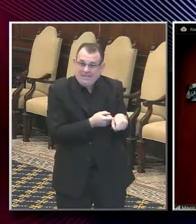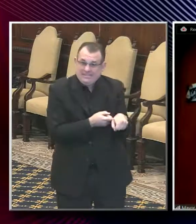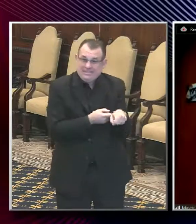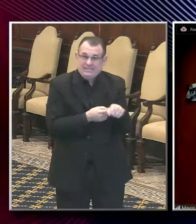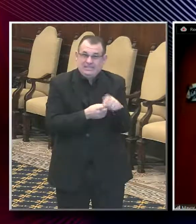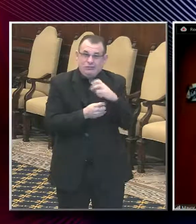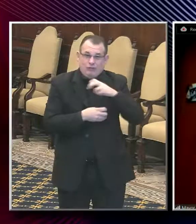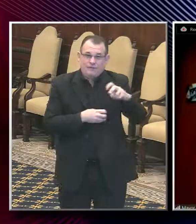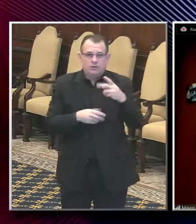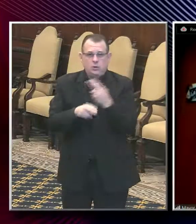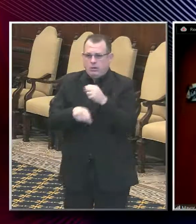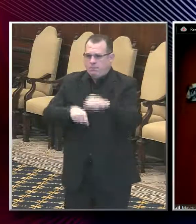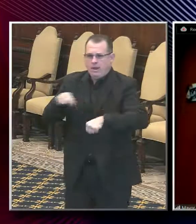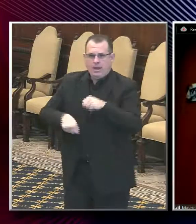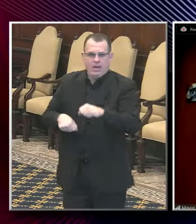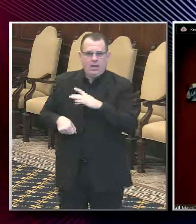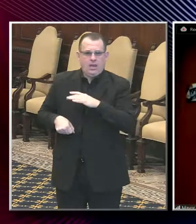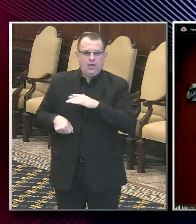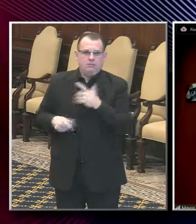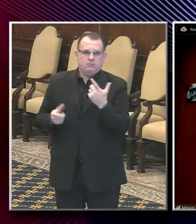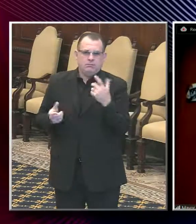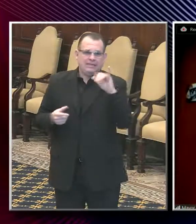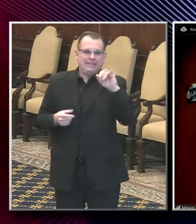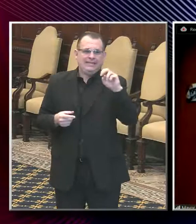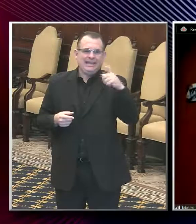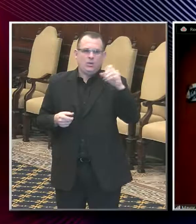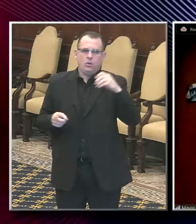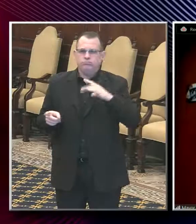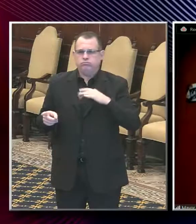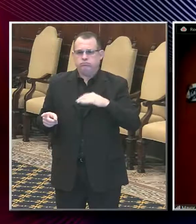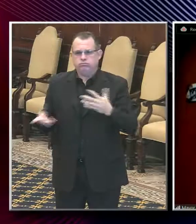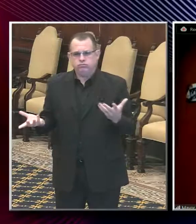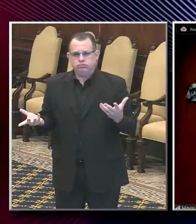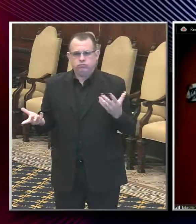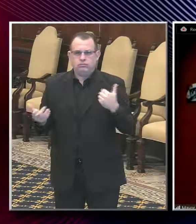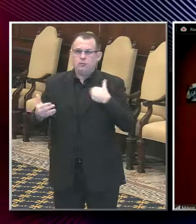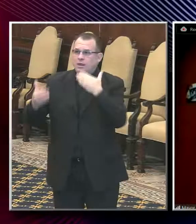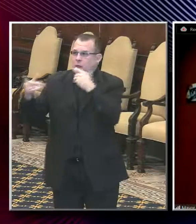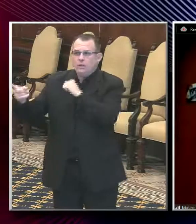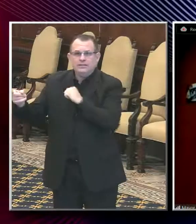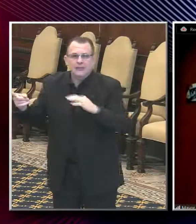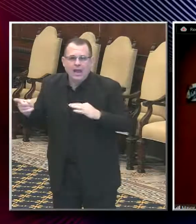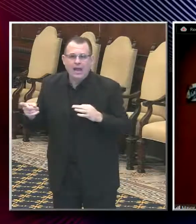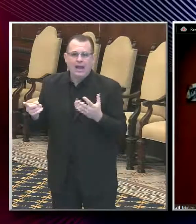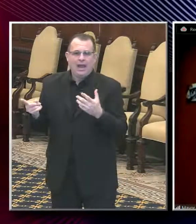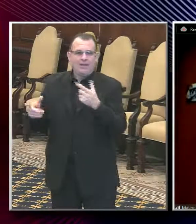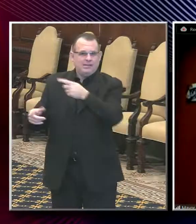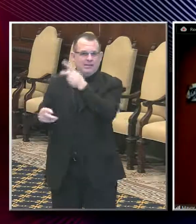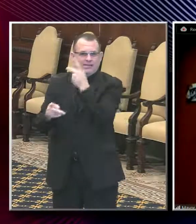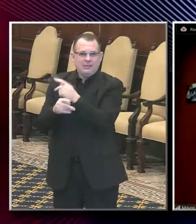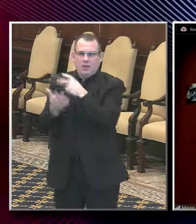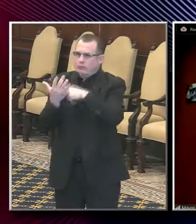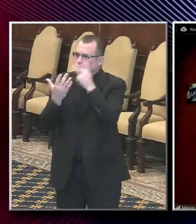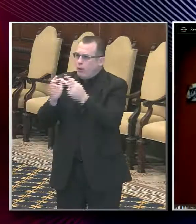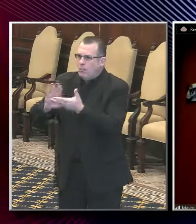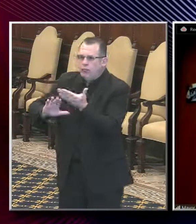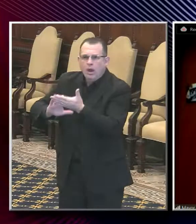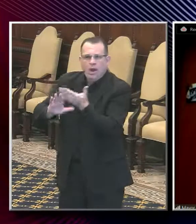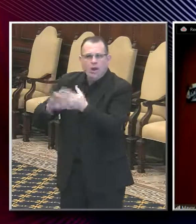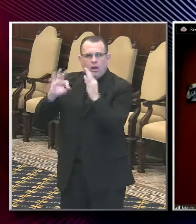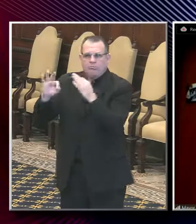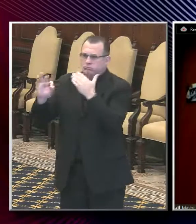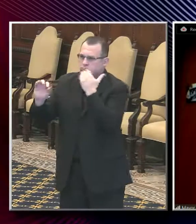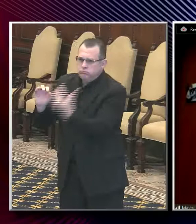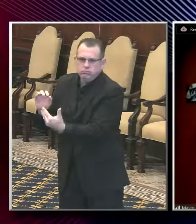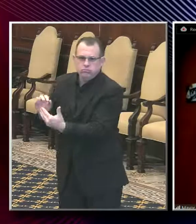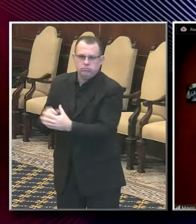We thank the staff of our program operators at Bicycle Transit Systems for keeping this vital Philadelphia program running, and our sponsors at Independence